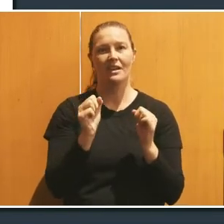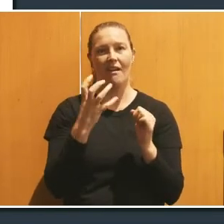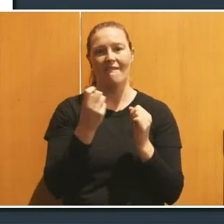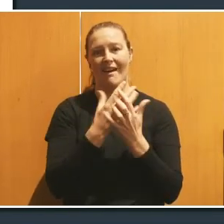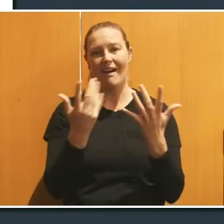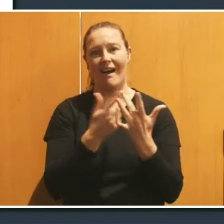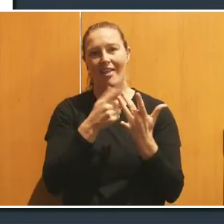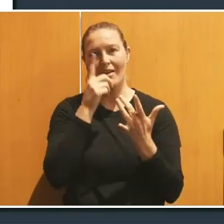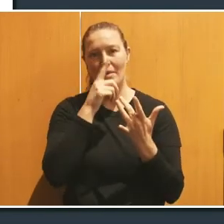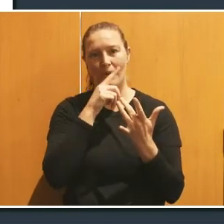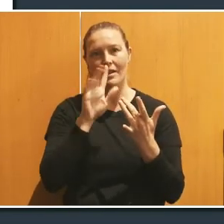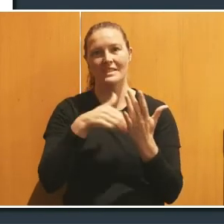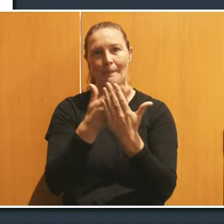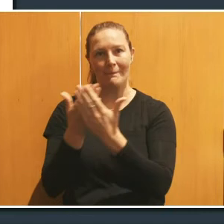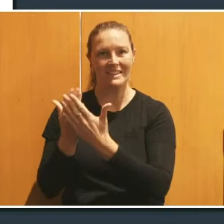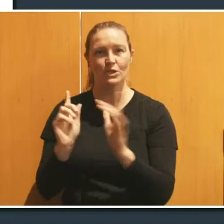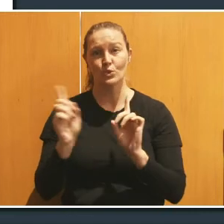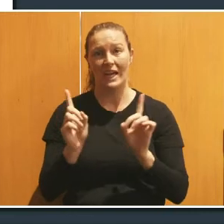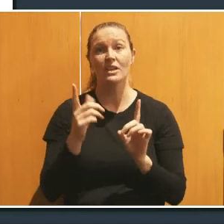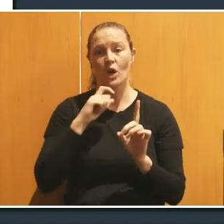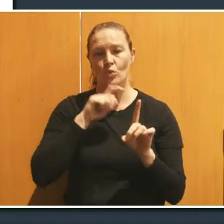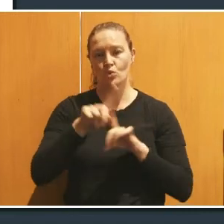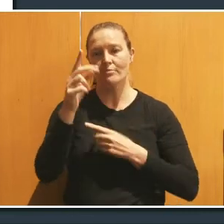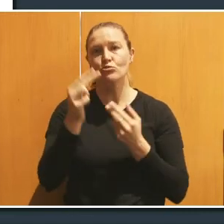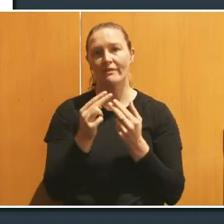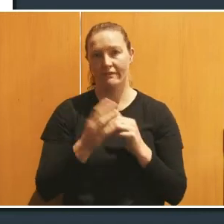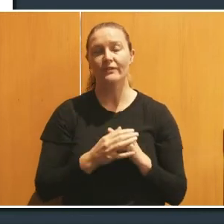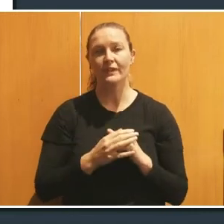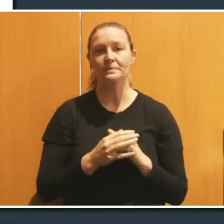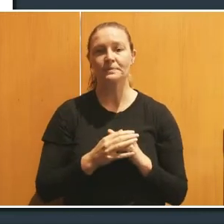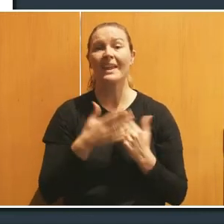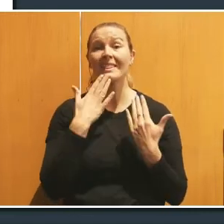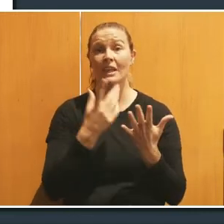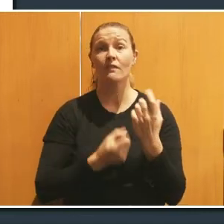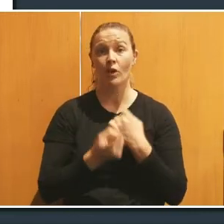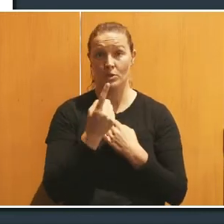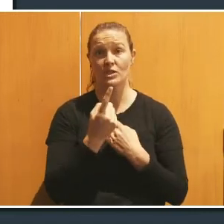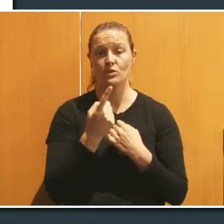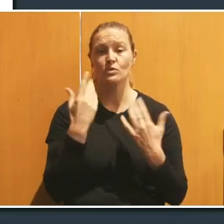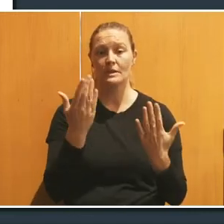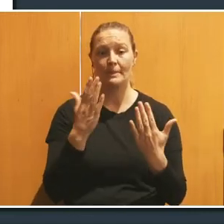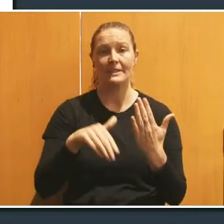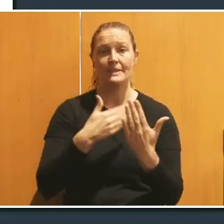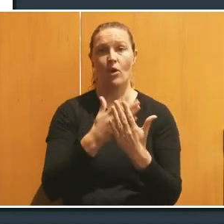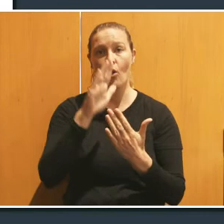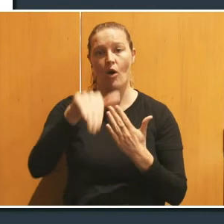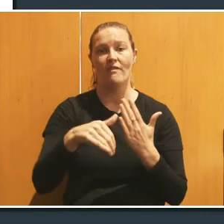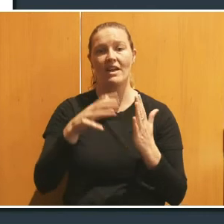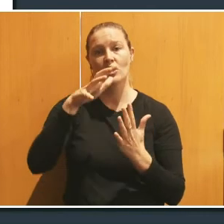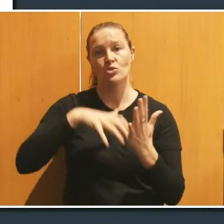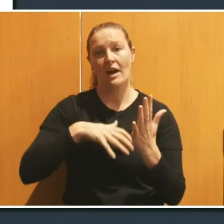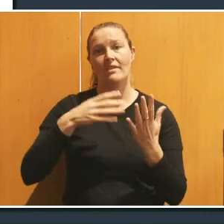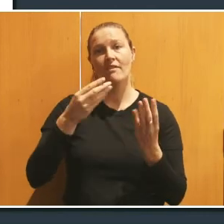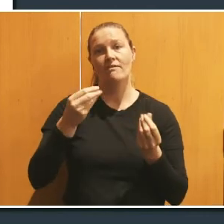other submitters in a day of it, so I'll try to keep it as short as possible. So thank you for the opportunity to submit on the draft financial contributions